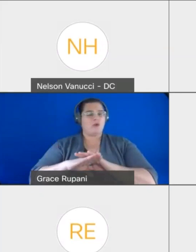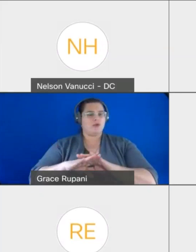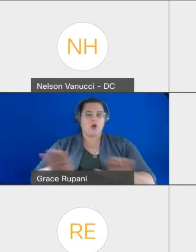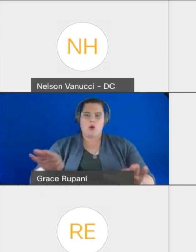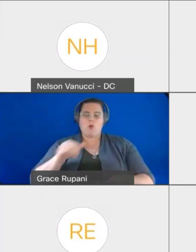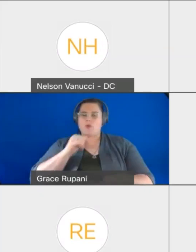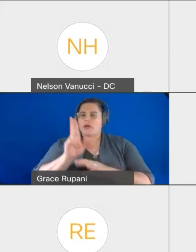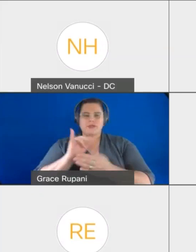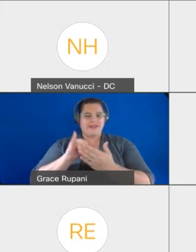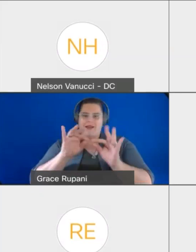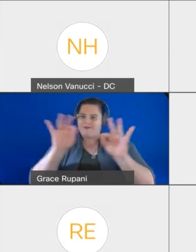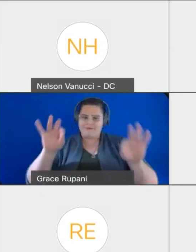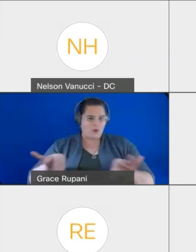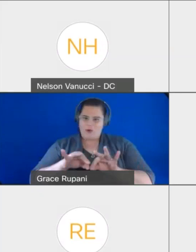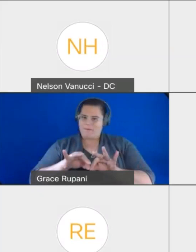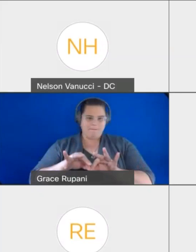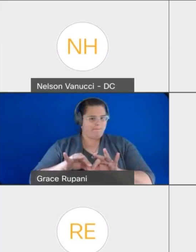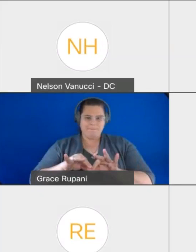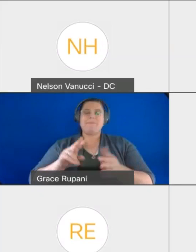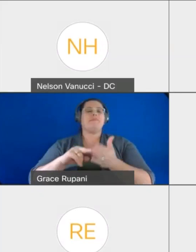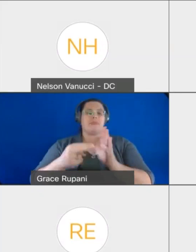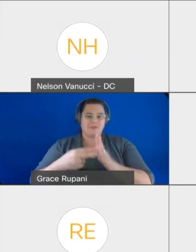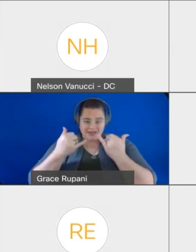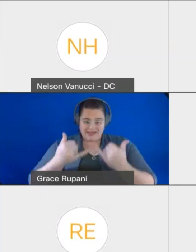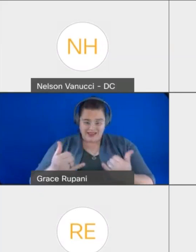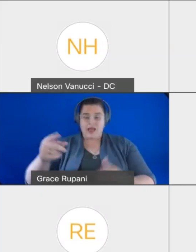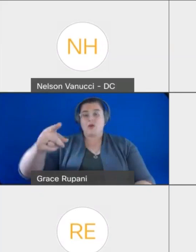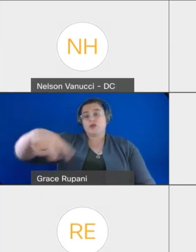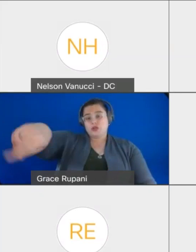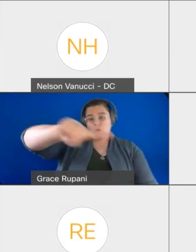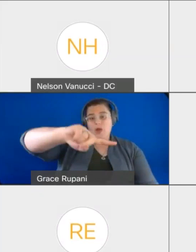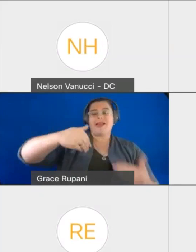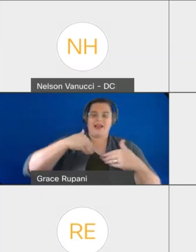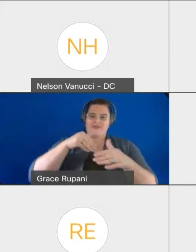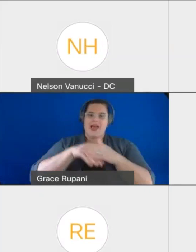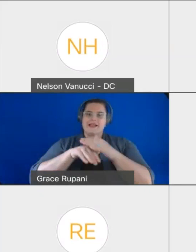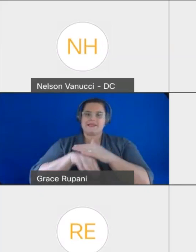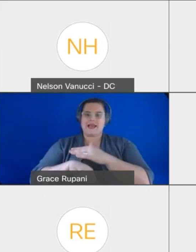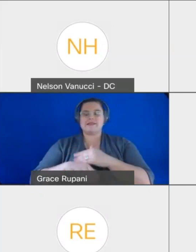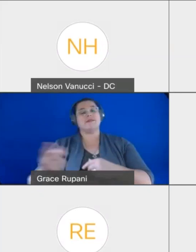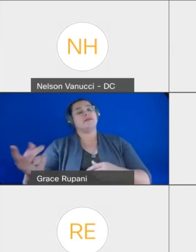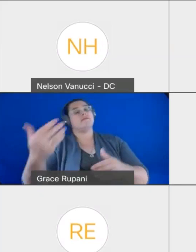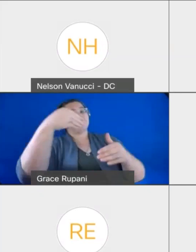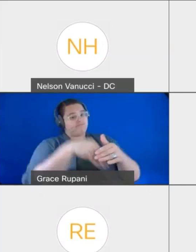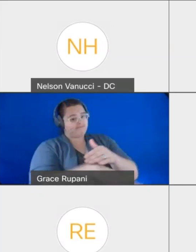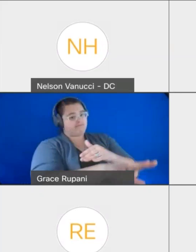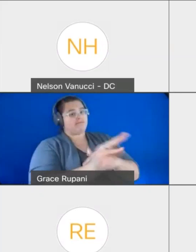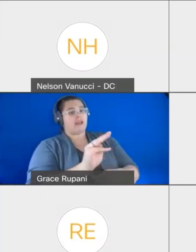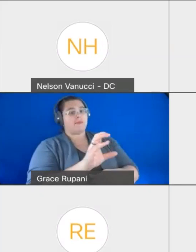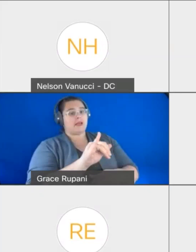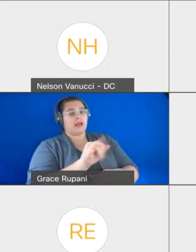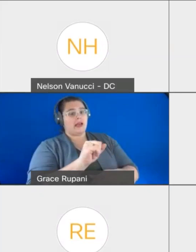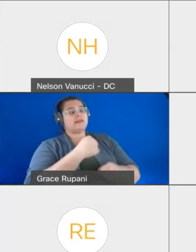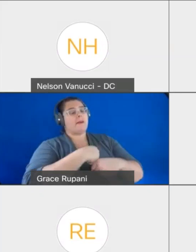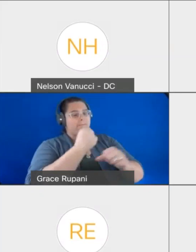So now you have access to actually go in MCIS and create your own